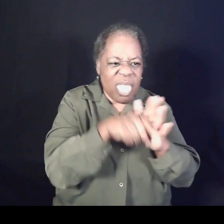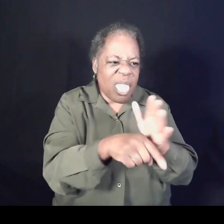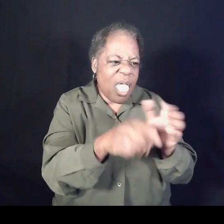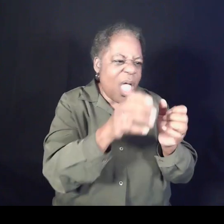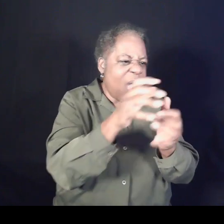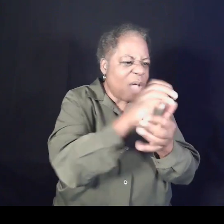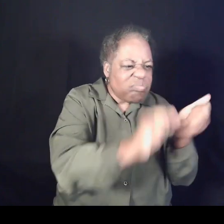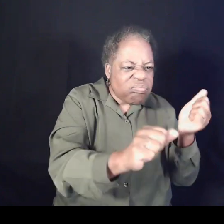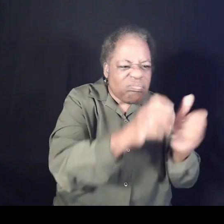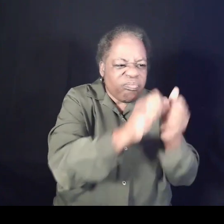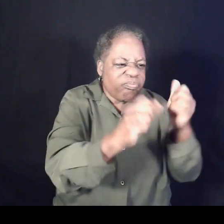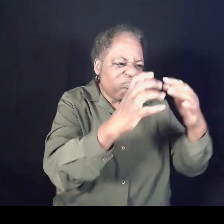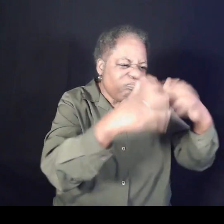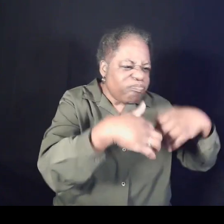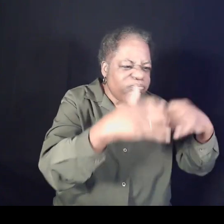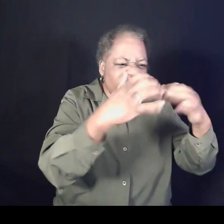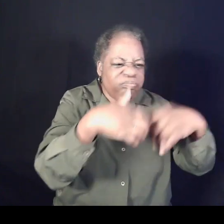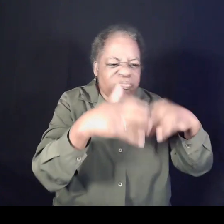villages.